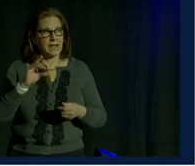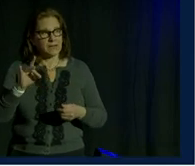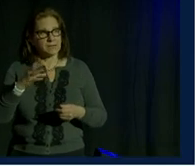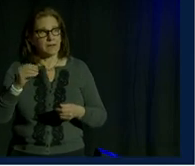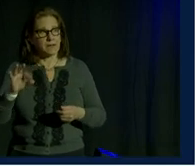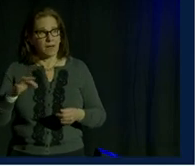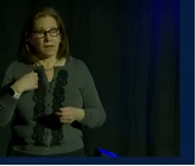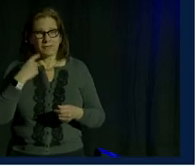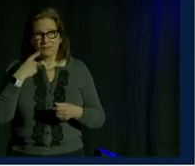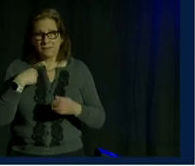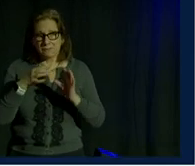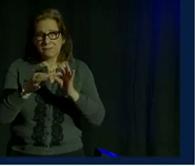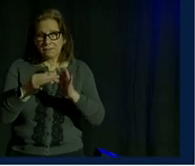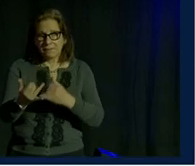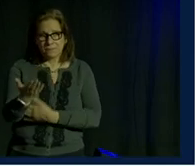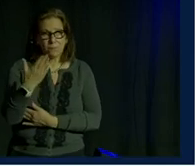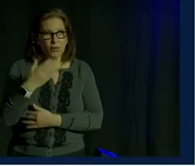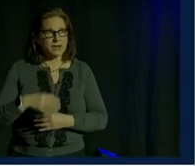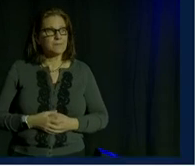campus.